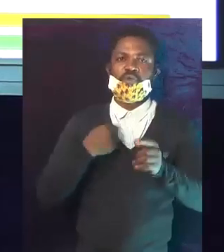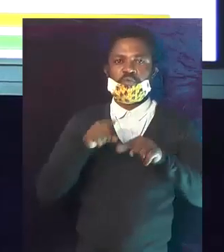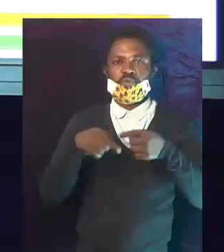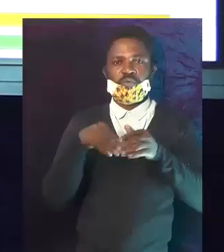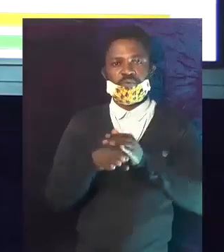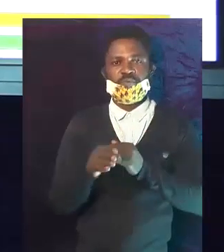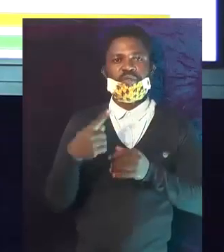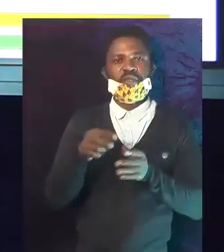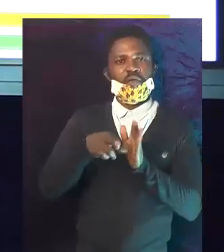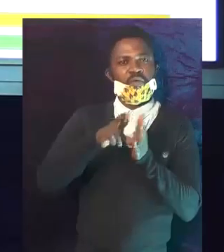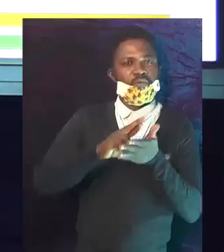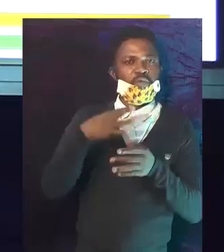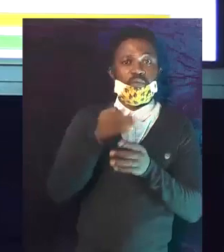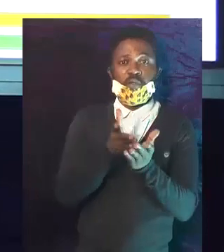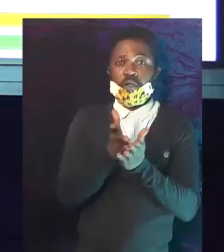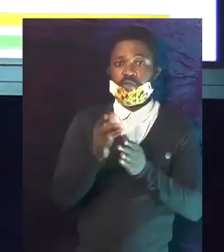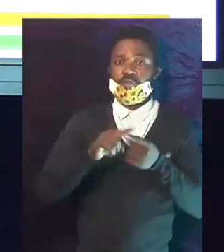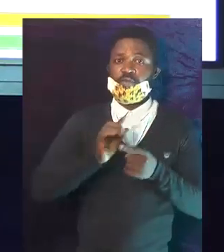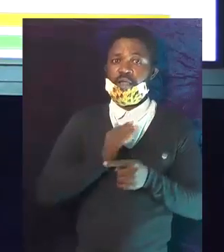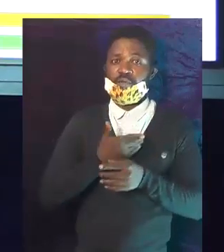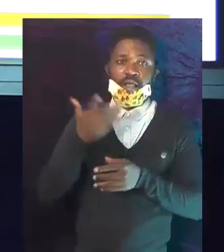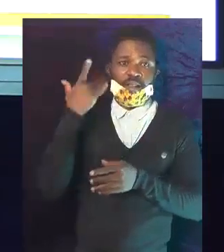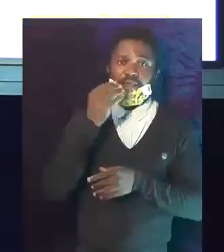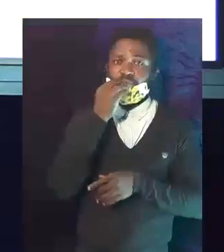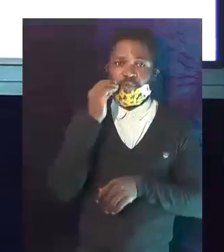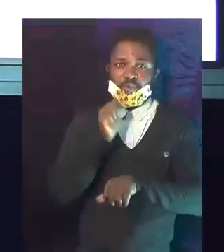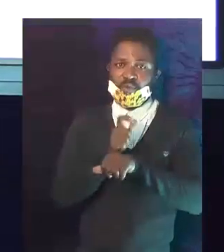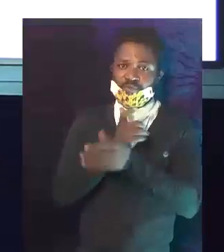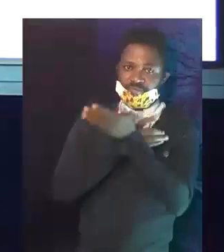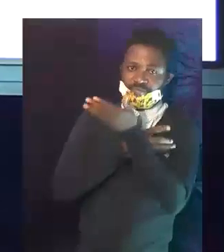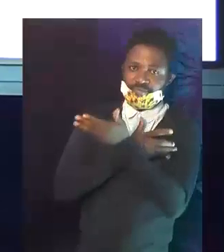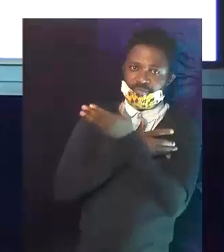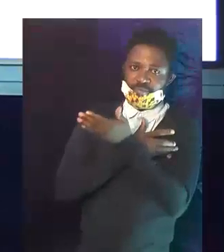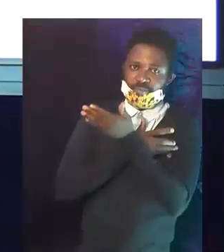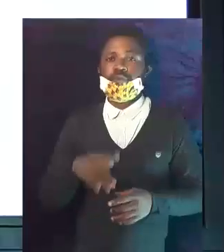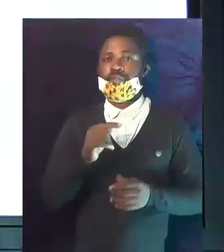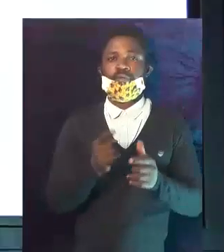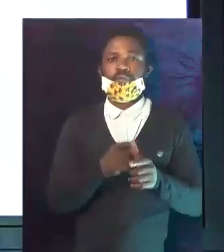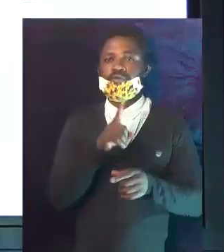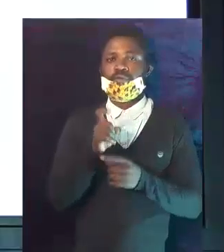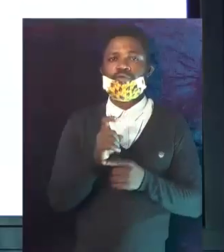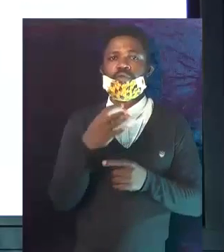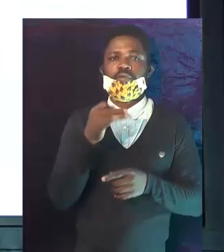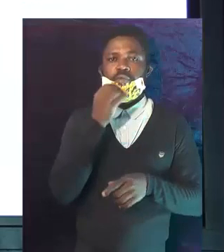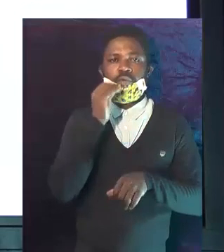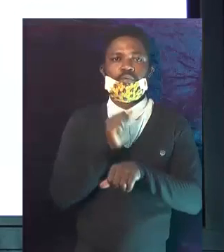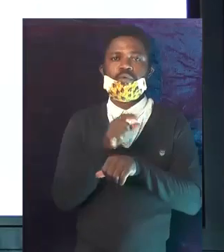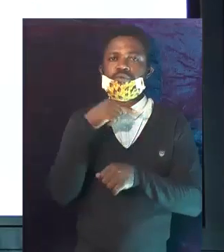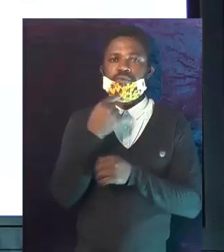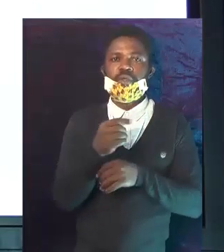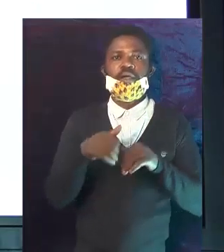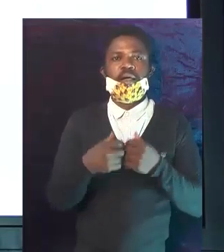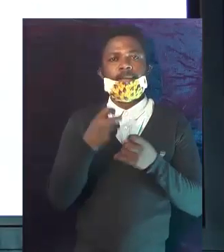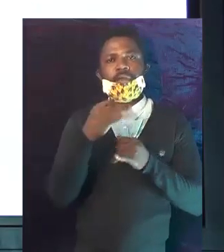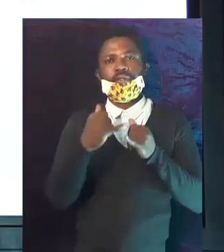into that, a review of the correction to our last assignment is in order. The first question of the homework